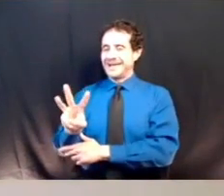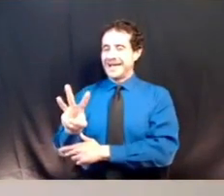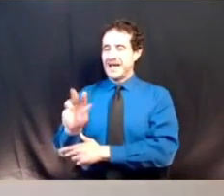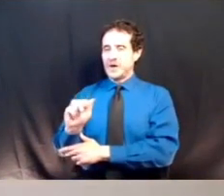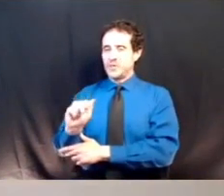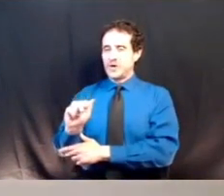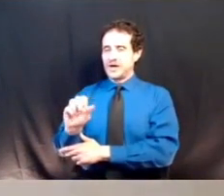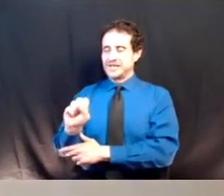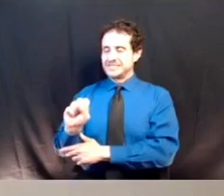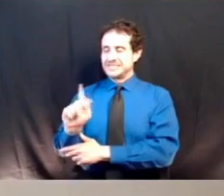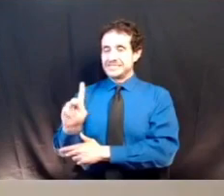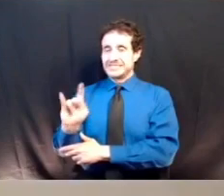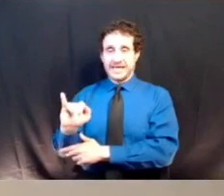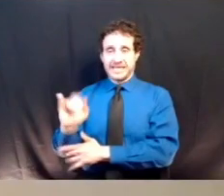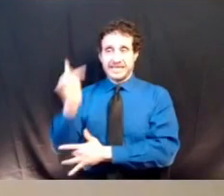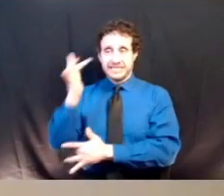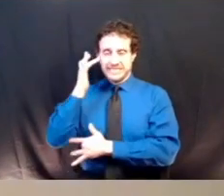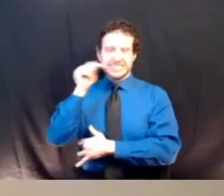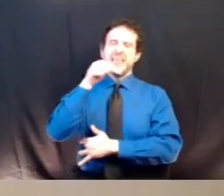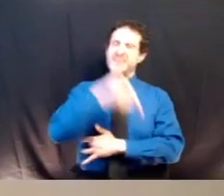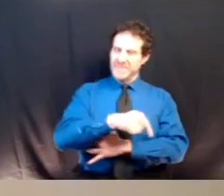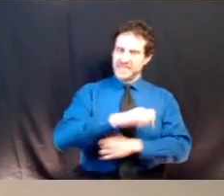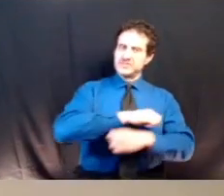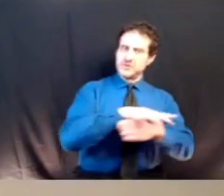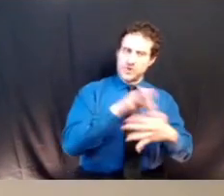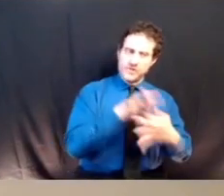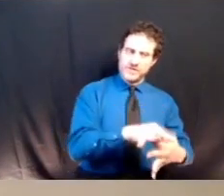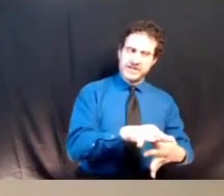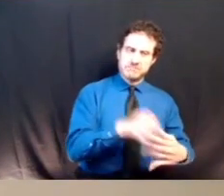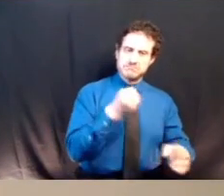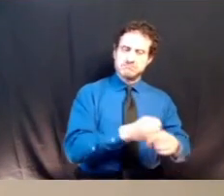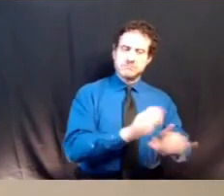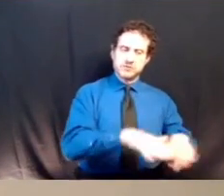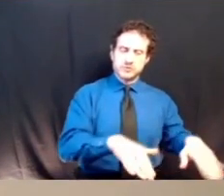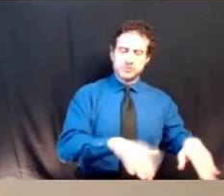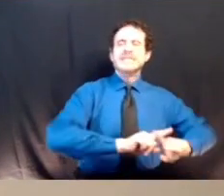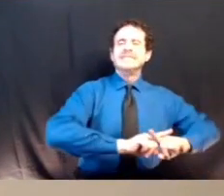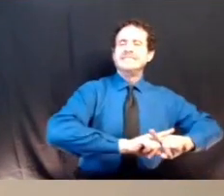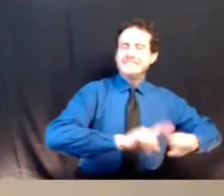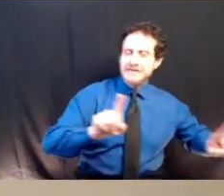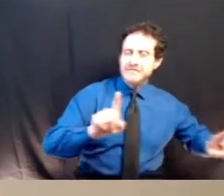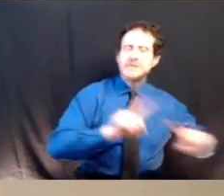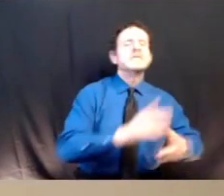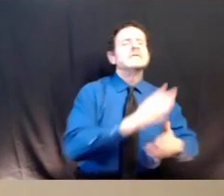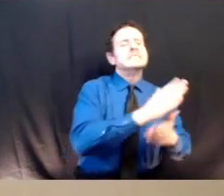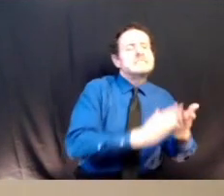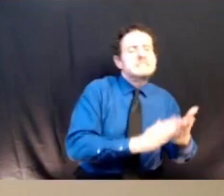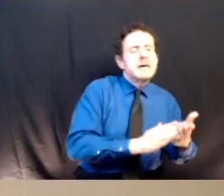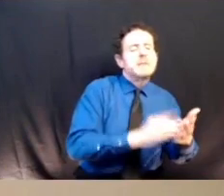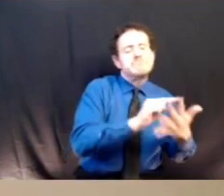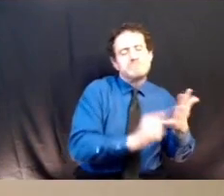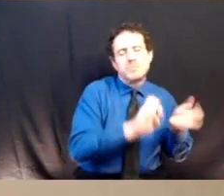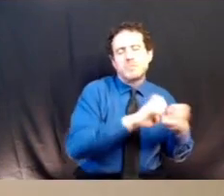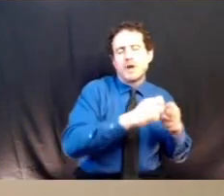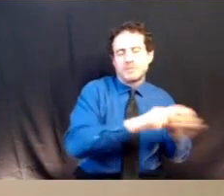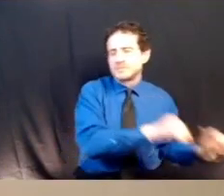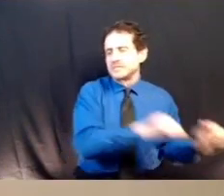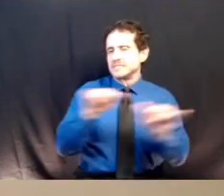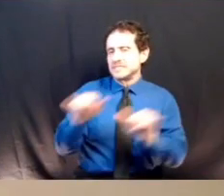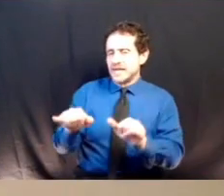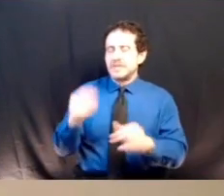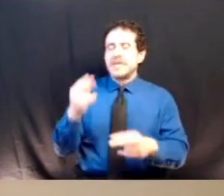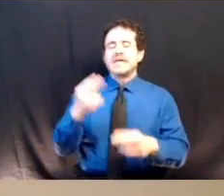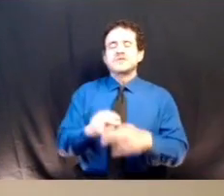Kawasaki disease that are features of this presentation that we're seeing in kids, this inflammatory syndrome. So